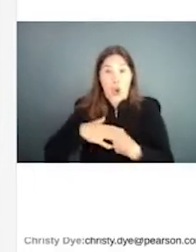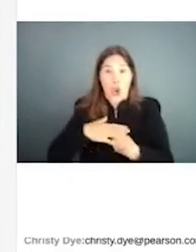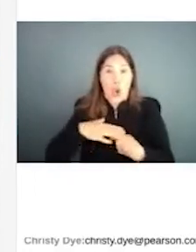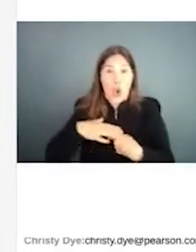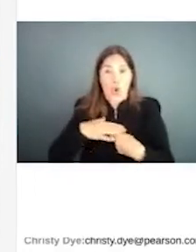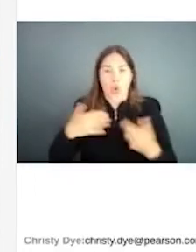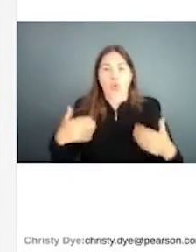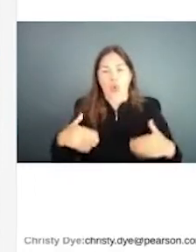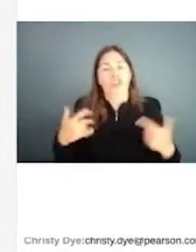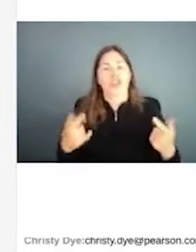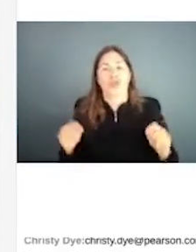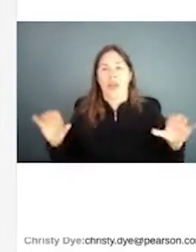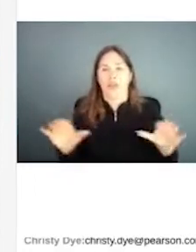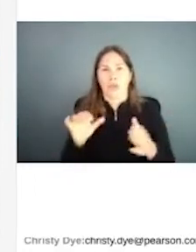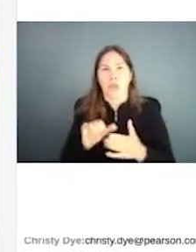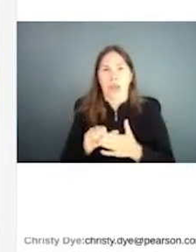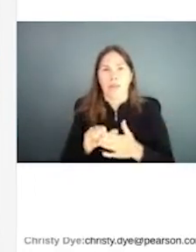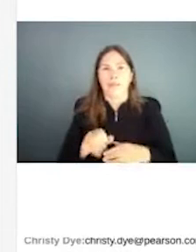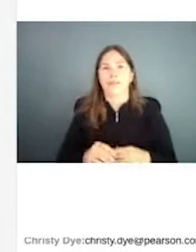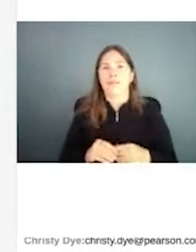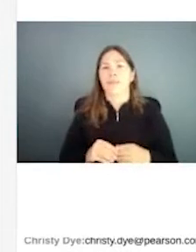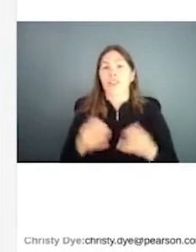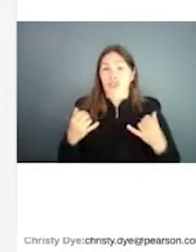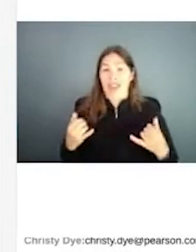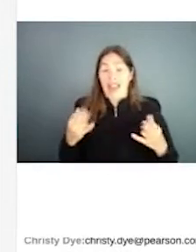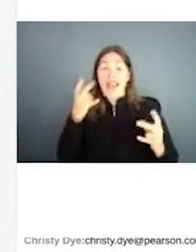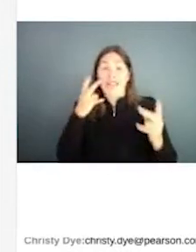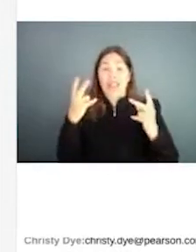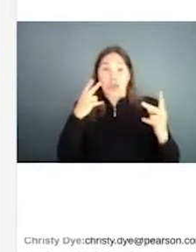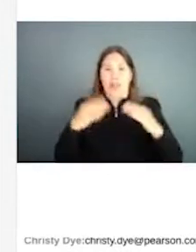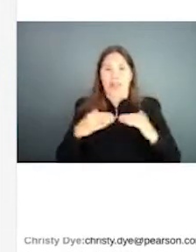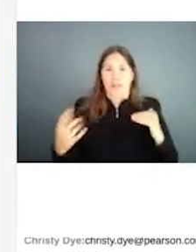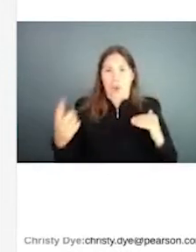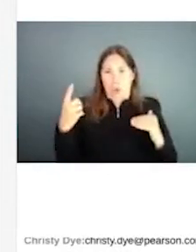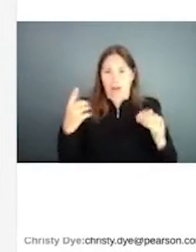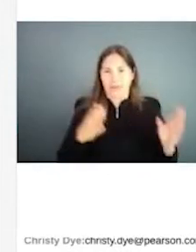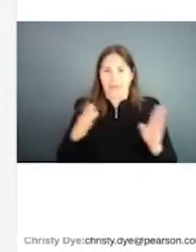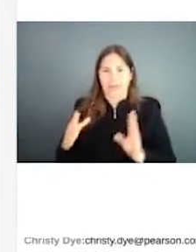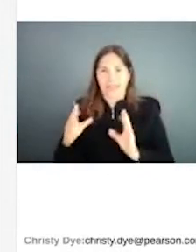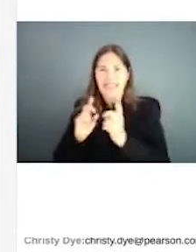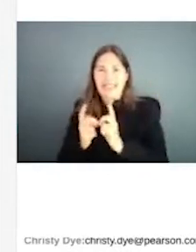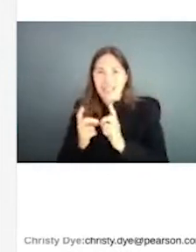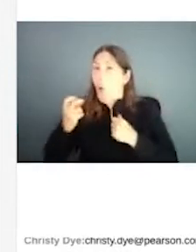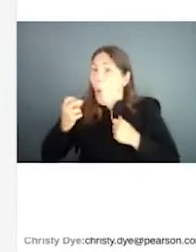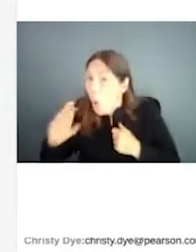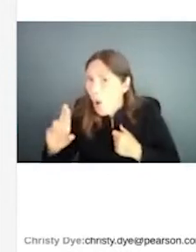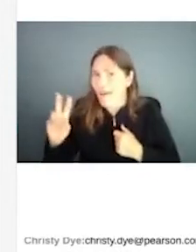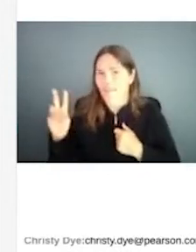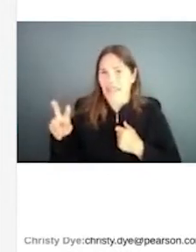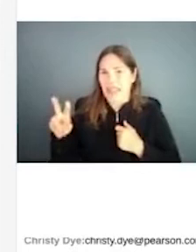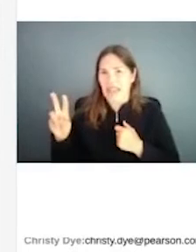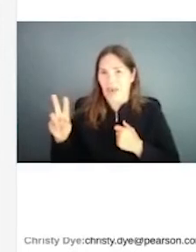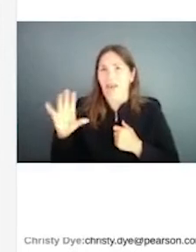can try to do that. Right now, visual is level 1, and then we have digital or video for level